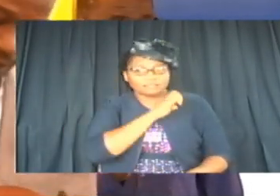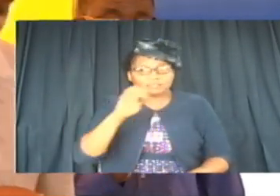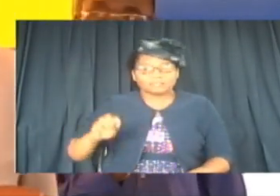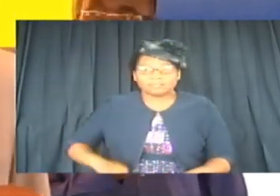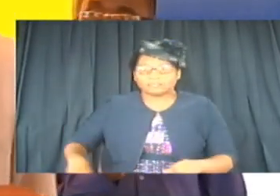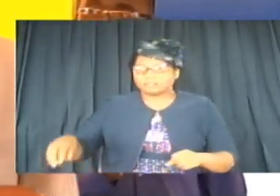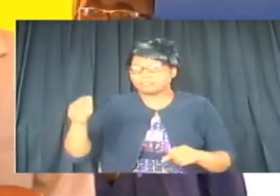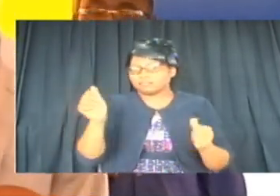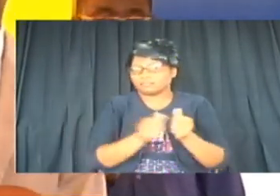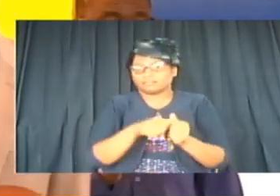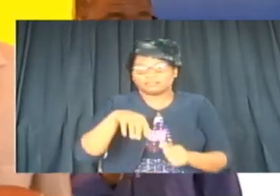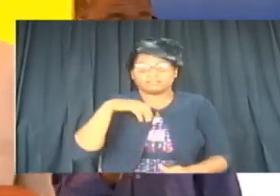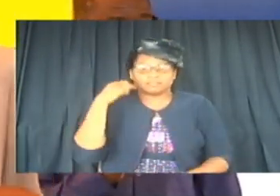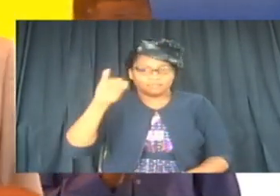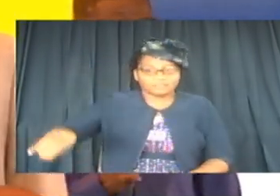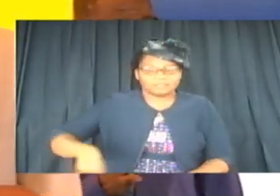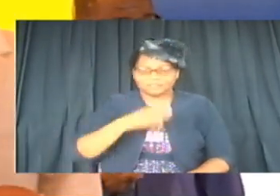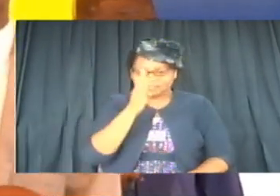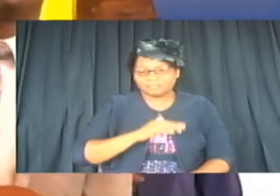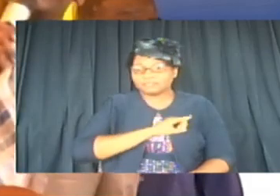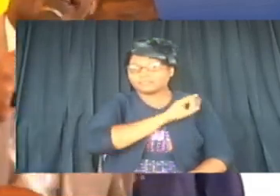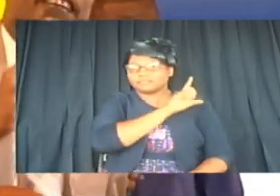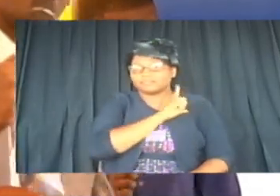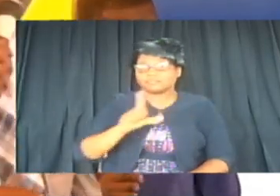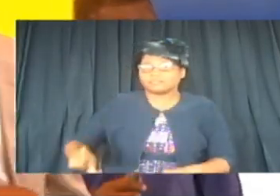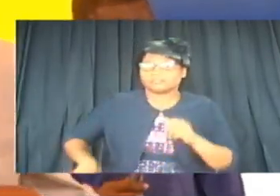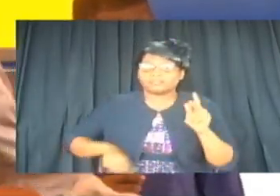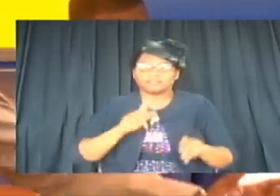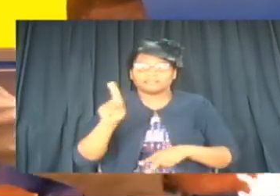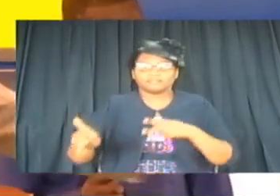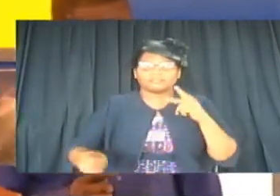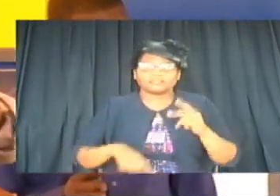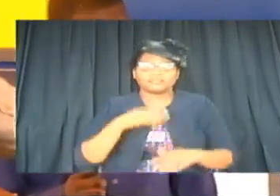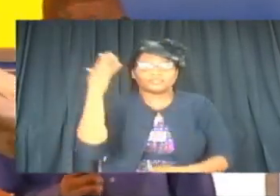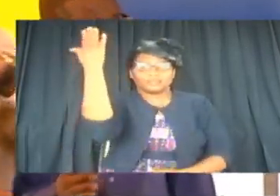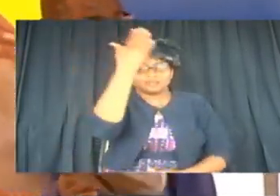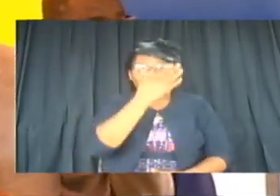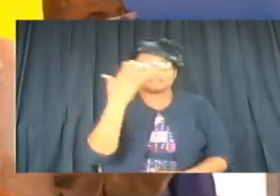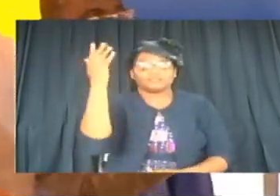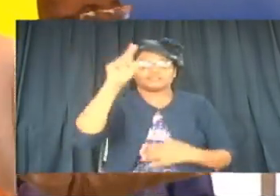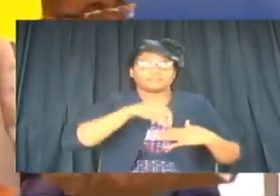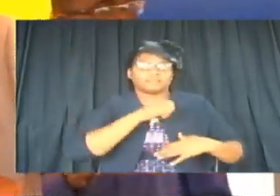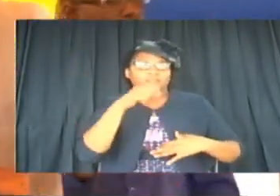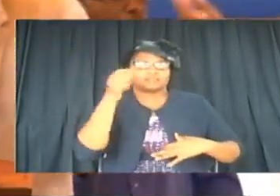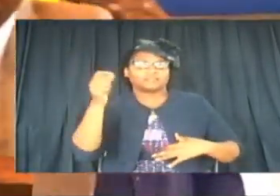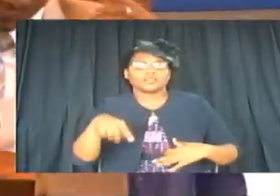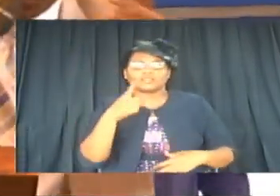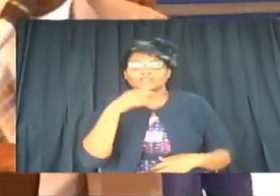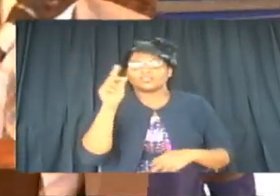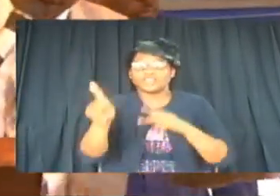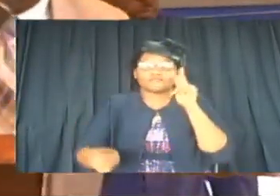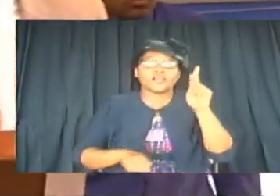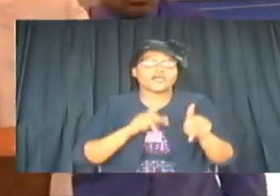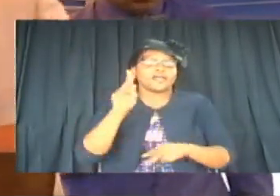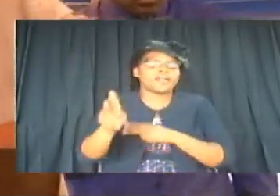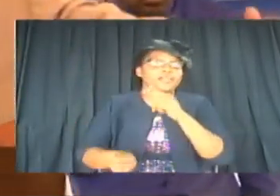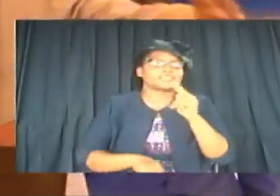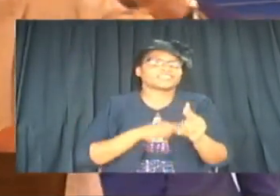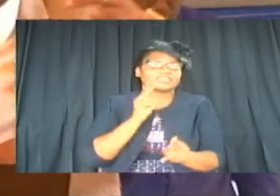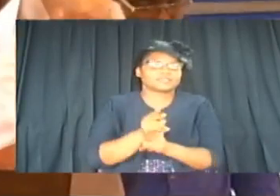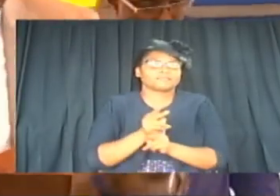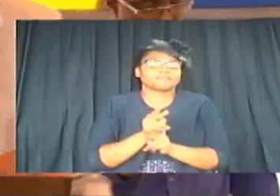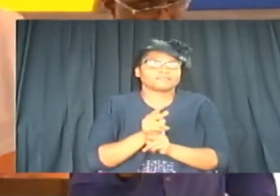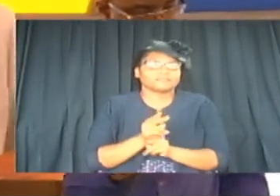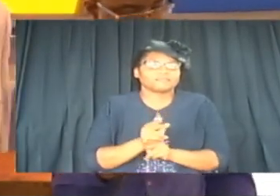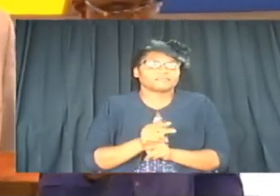Yes. Jehovah, Lord of hosts, the omnipresent spirit who fills the universe. Yes.